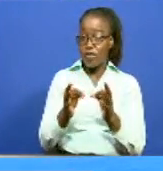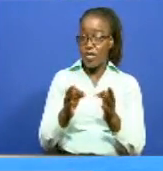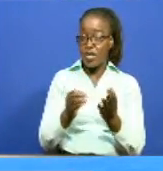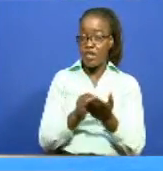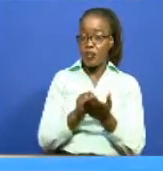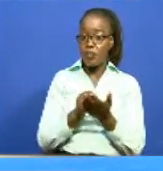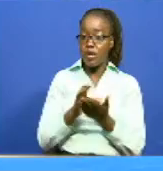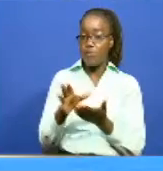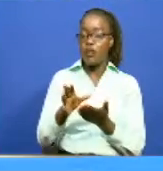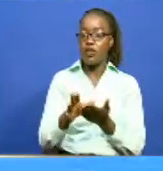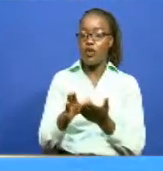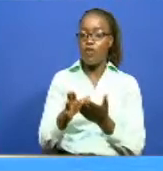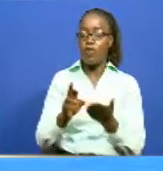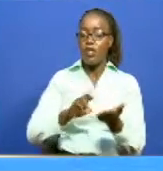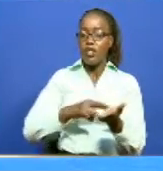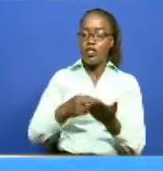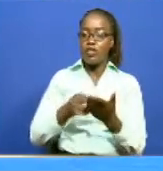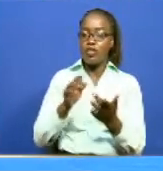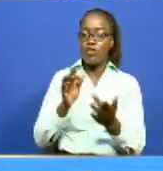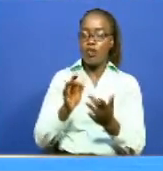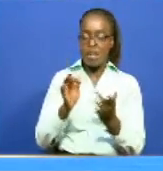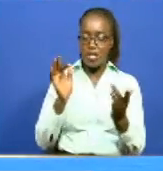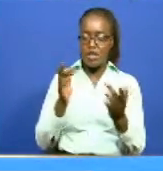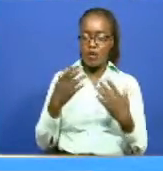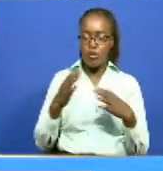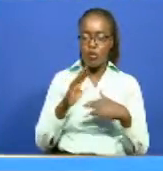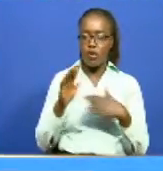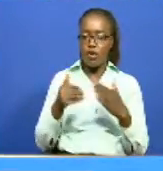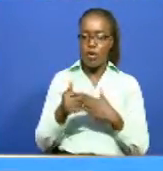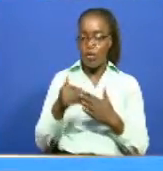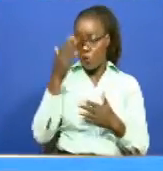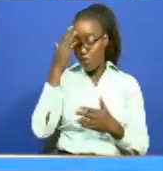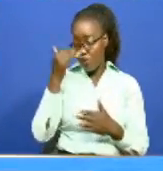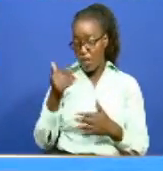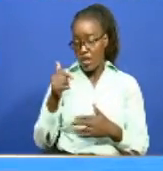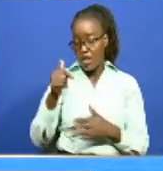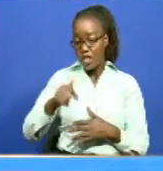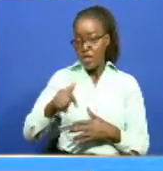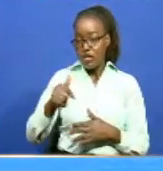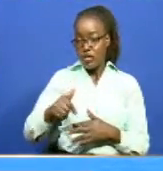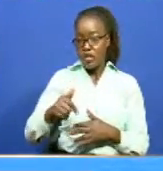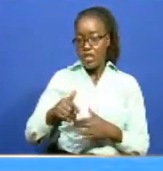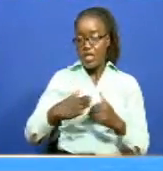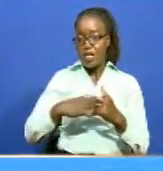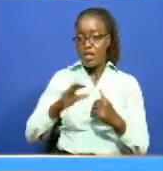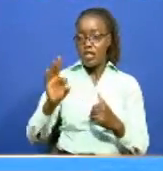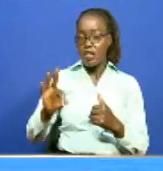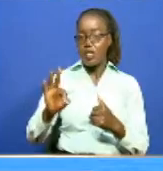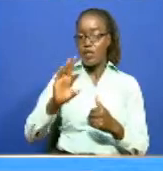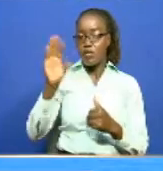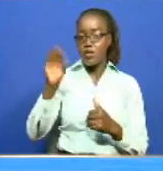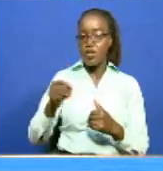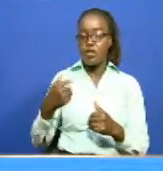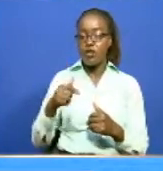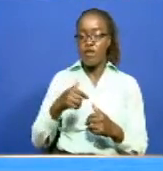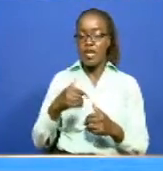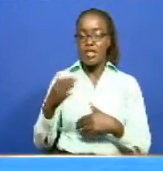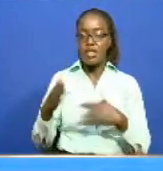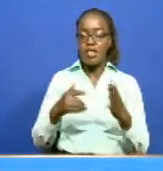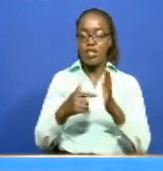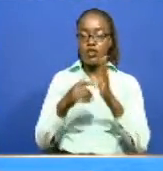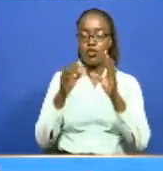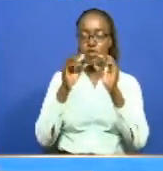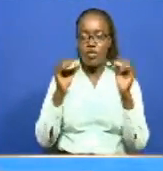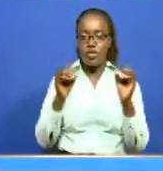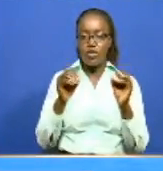test everyone, particularly because we've said, and today DG reminds us, 93% of us are asymptomatic. What